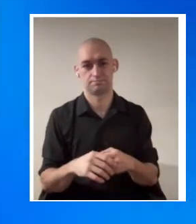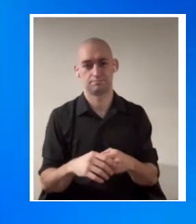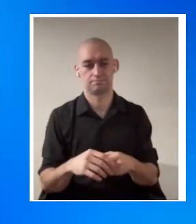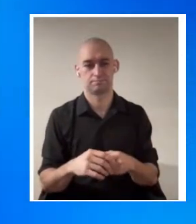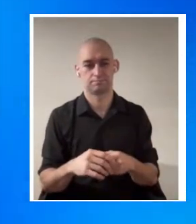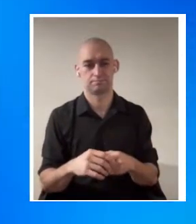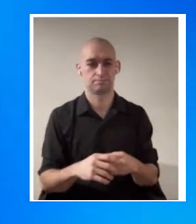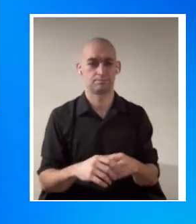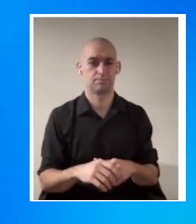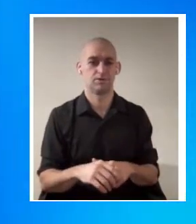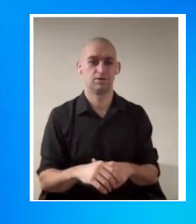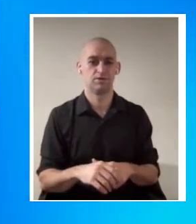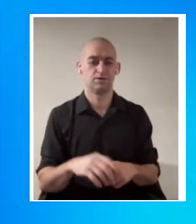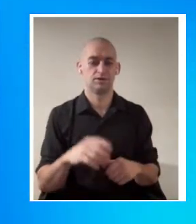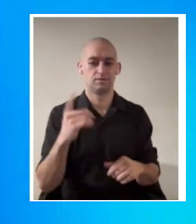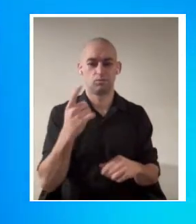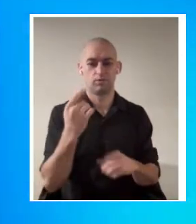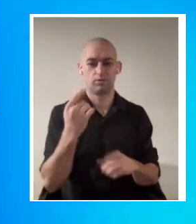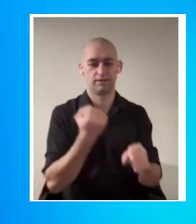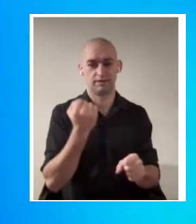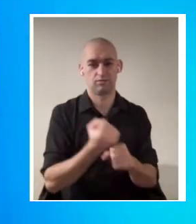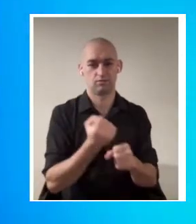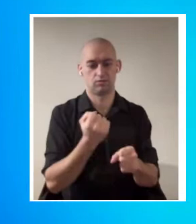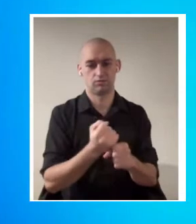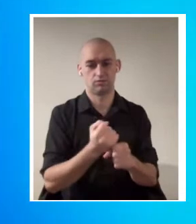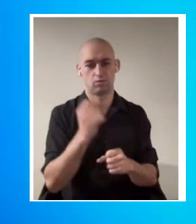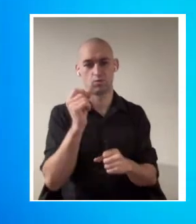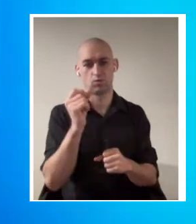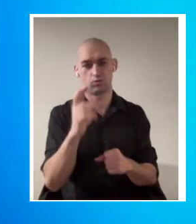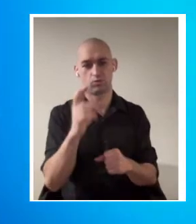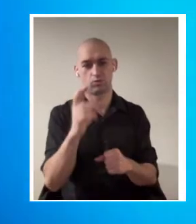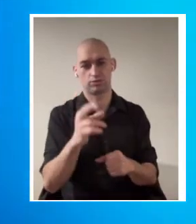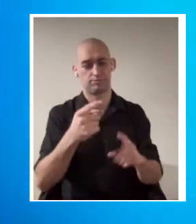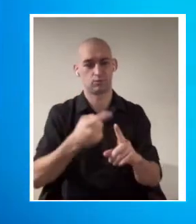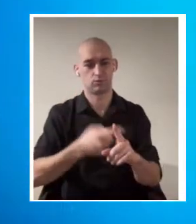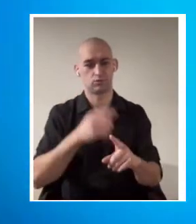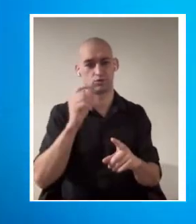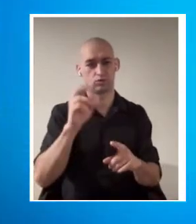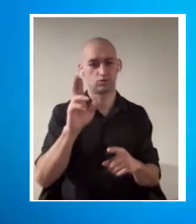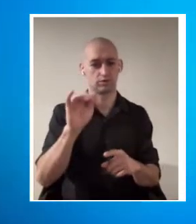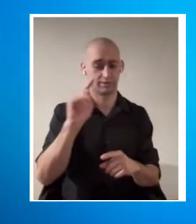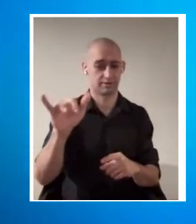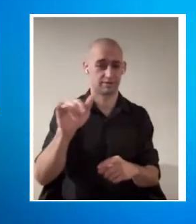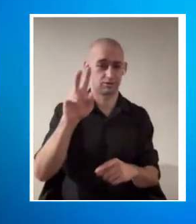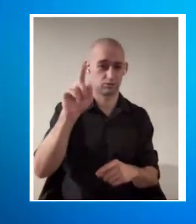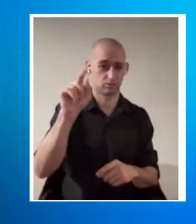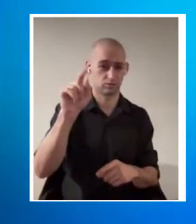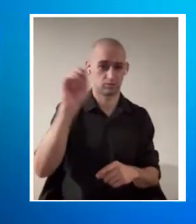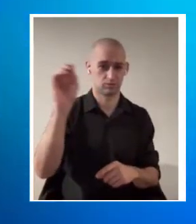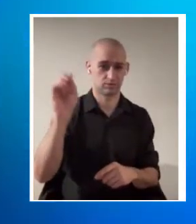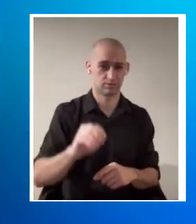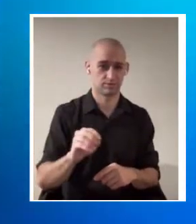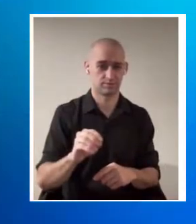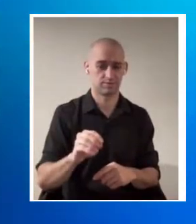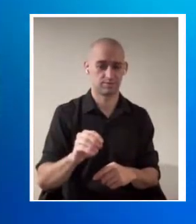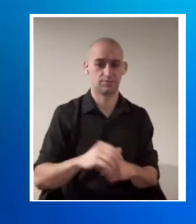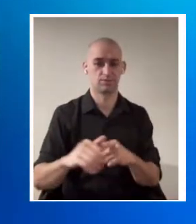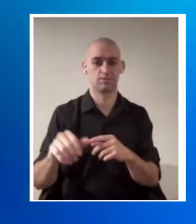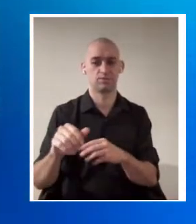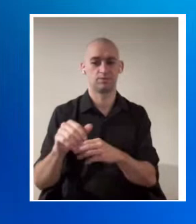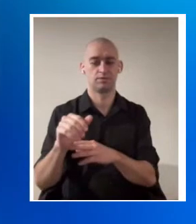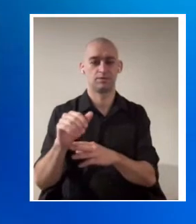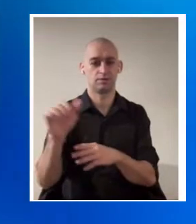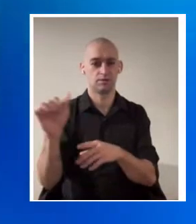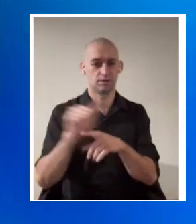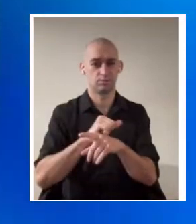income towards rent or mortgage and utilities? Is it 20%, 25%,